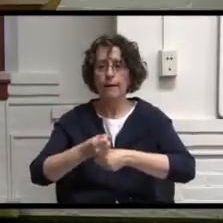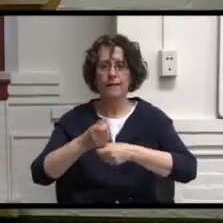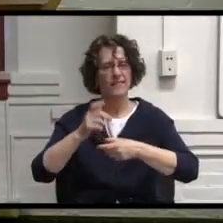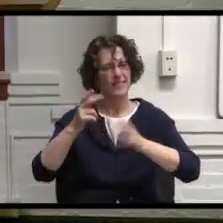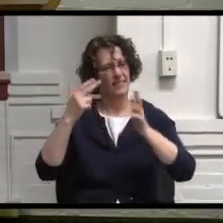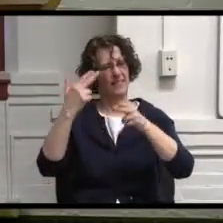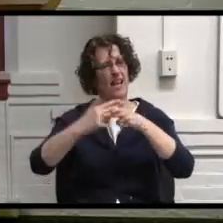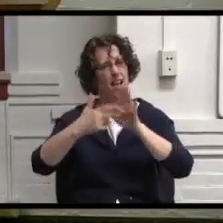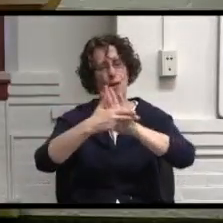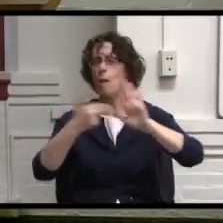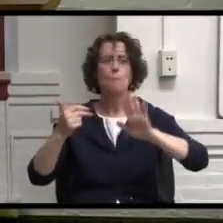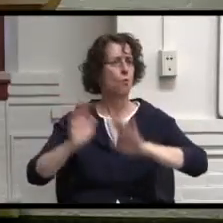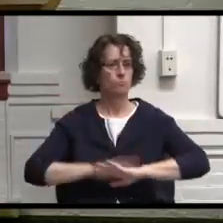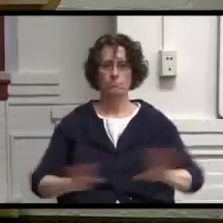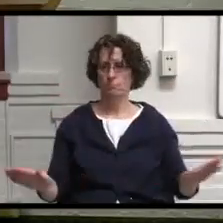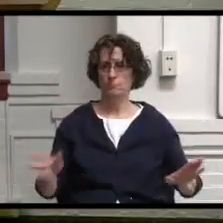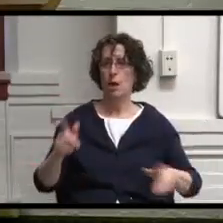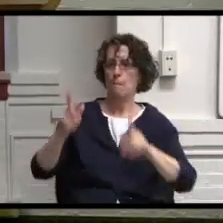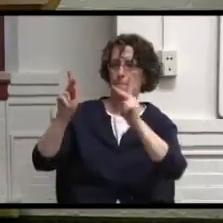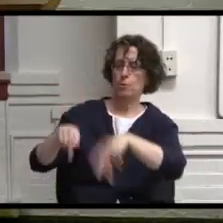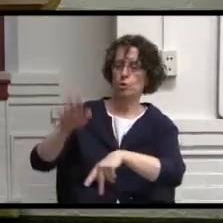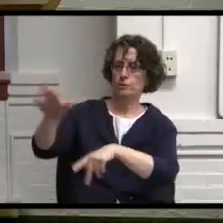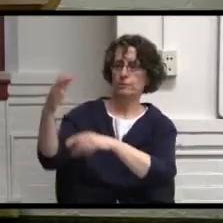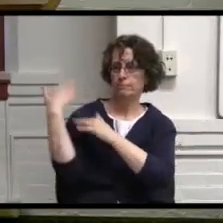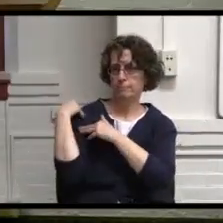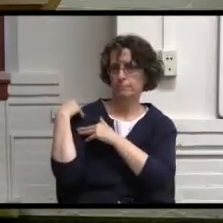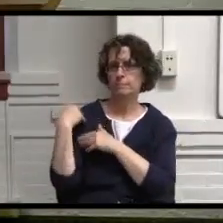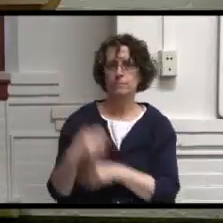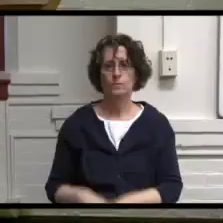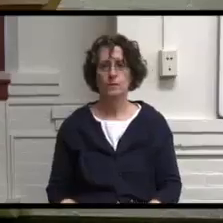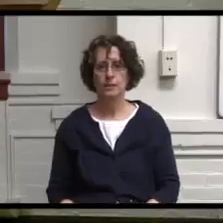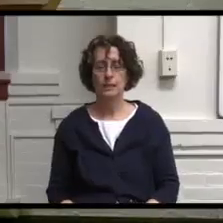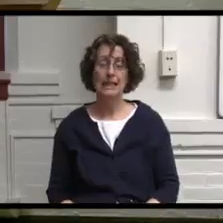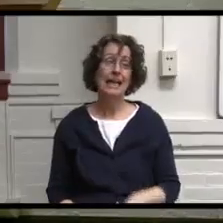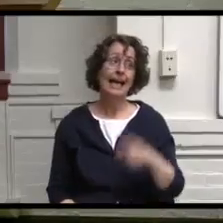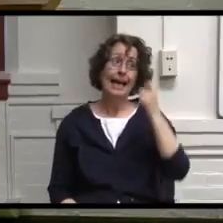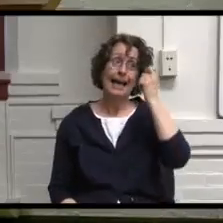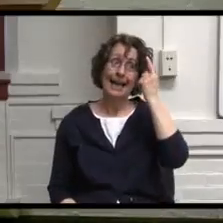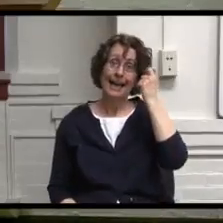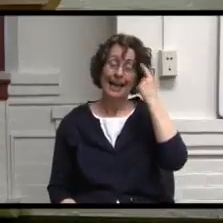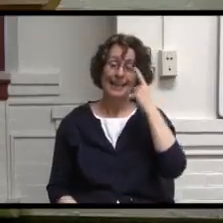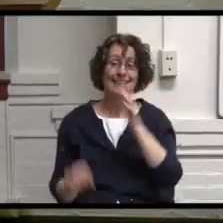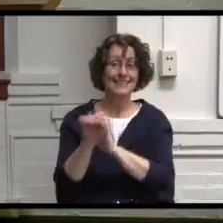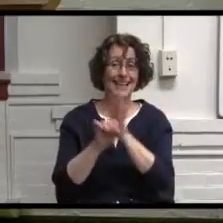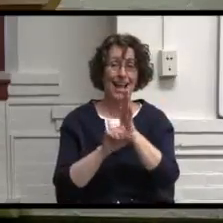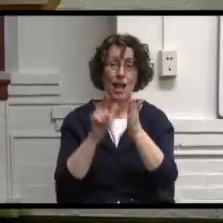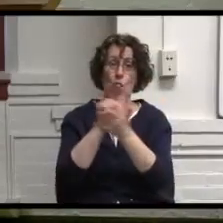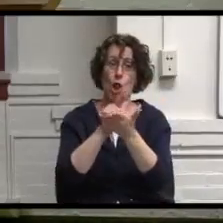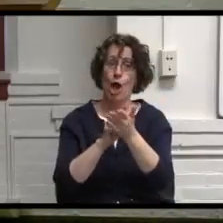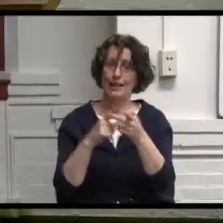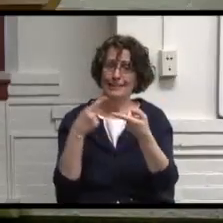That, as I recall, kind of goes against what the state statutes call for,